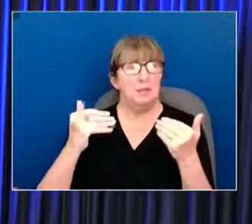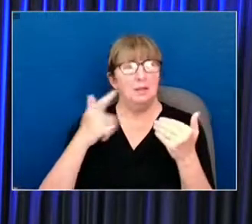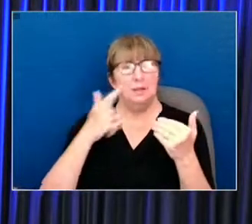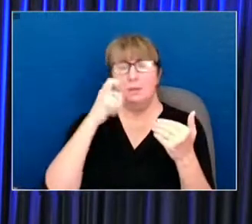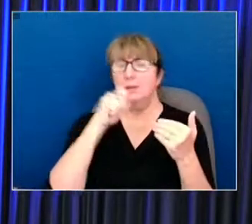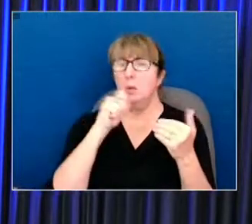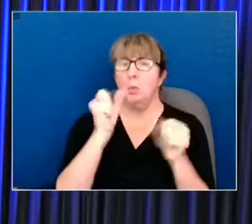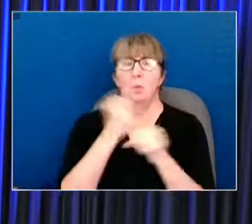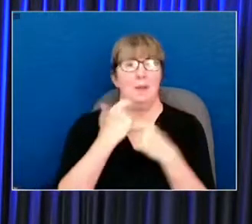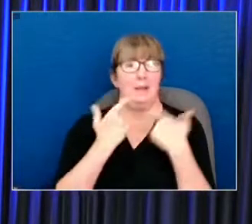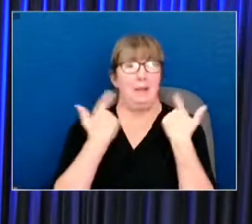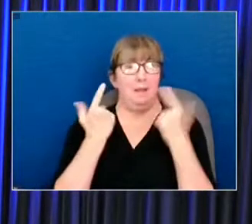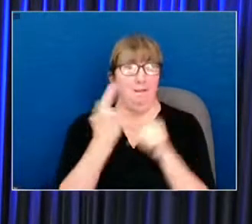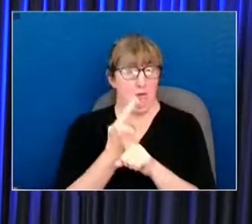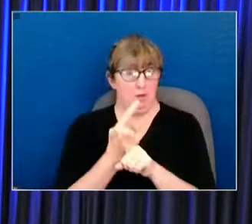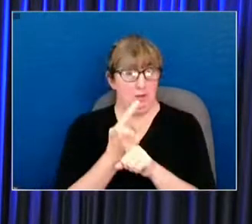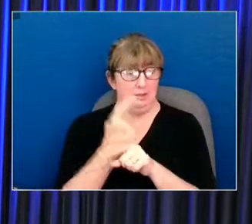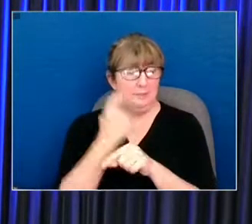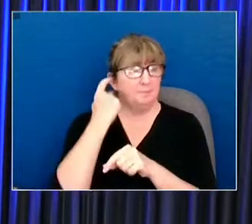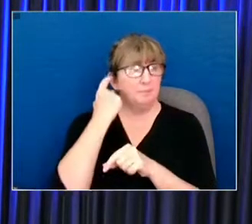live, right?